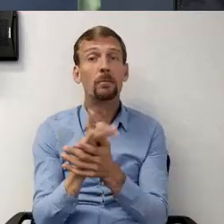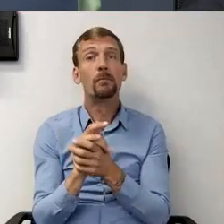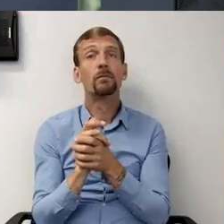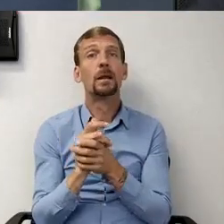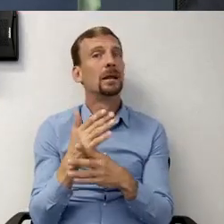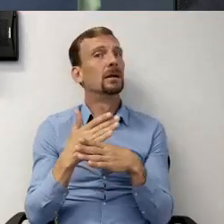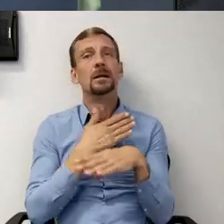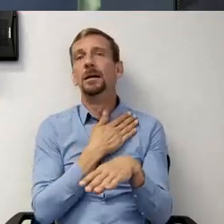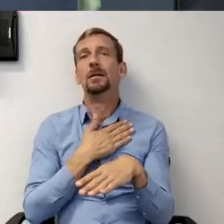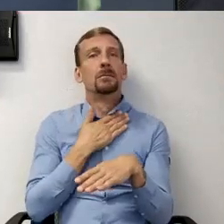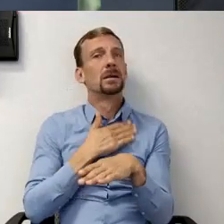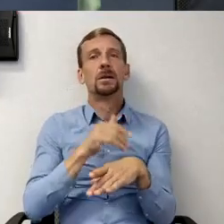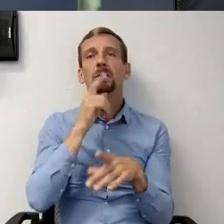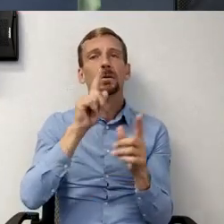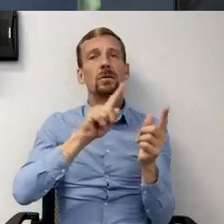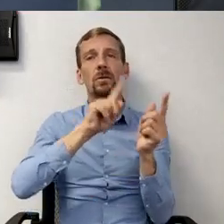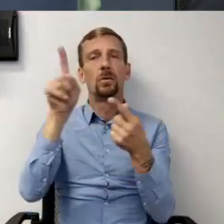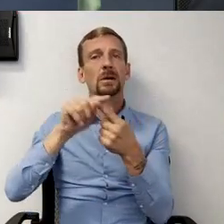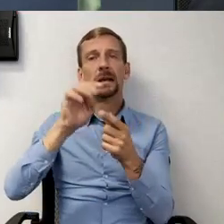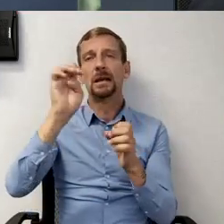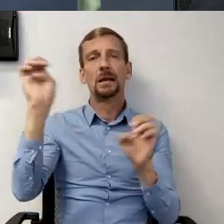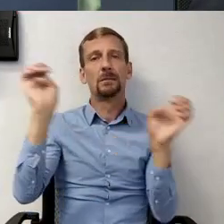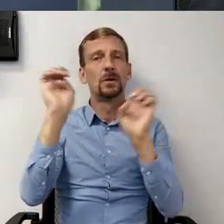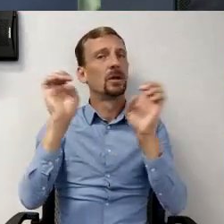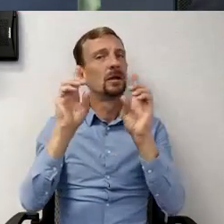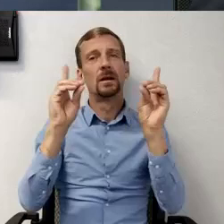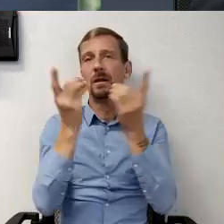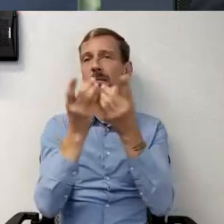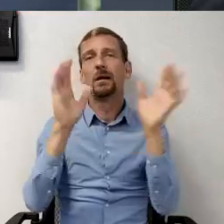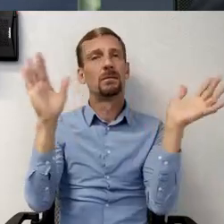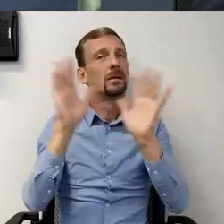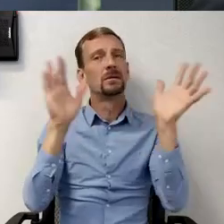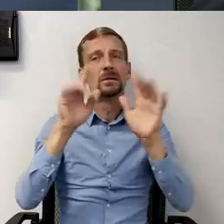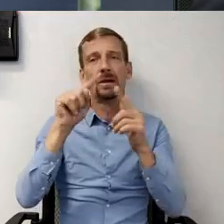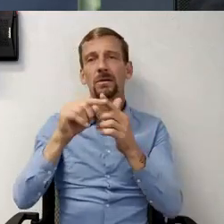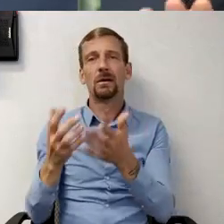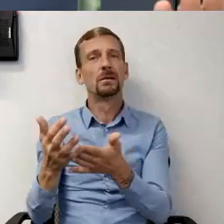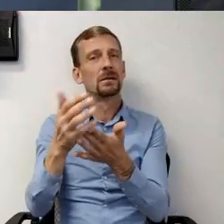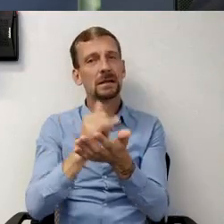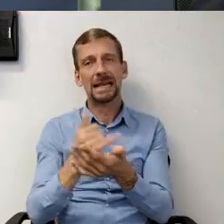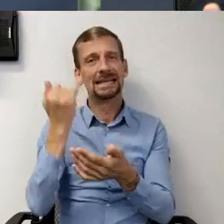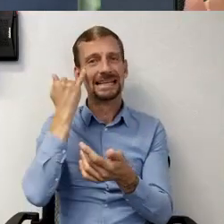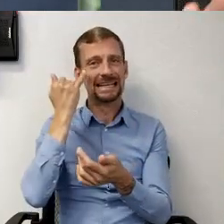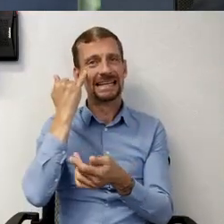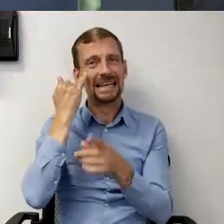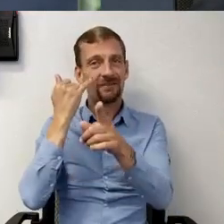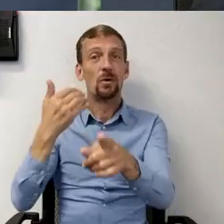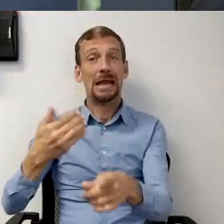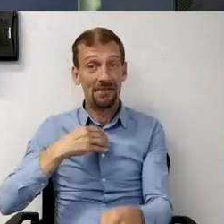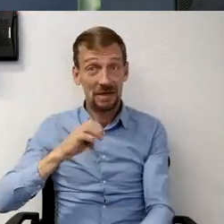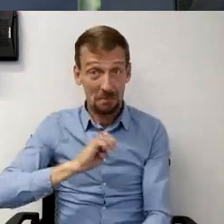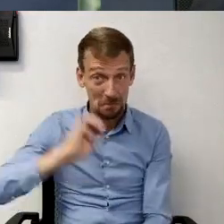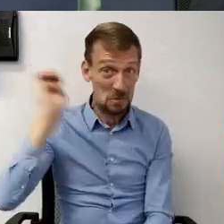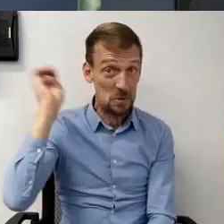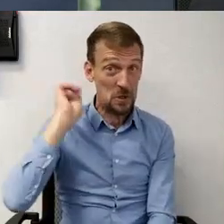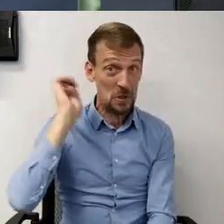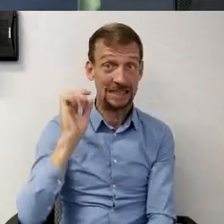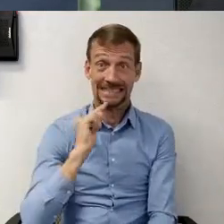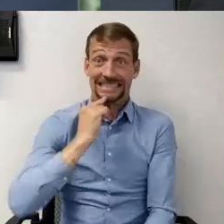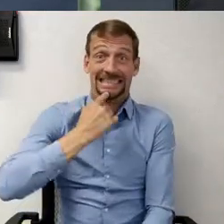and please don't come to the emergency department No. to have a specimen collected unless you have an emergency